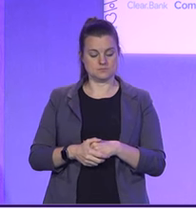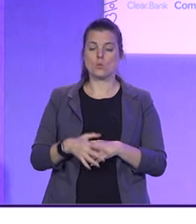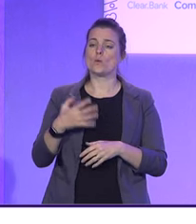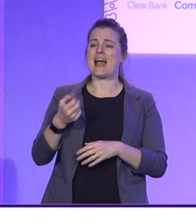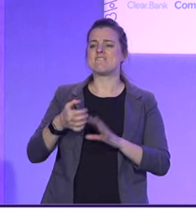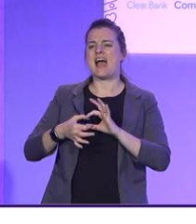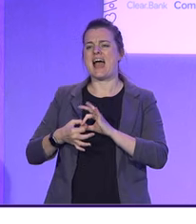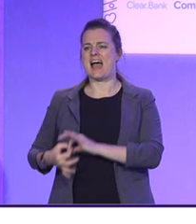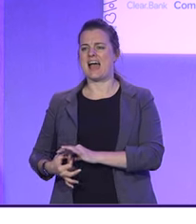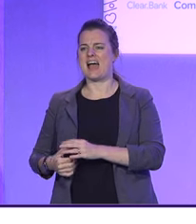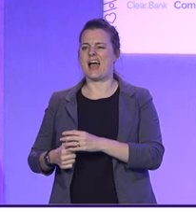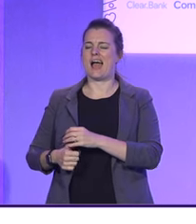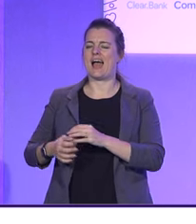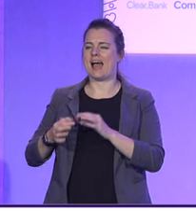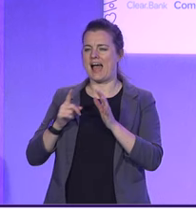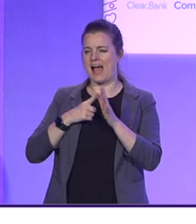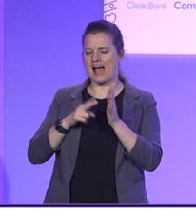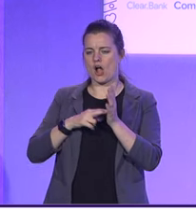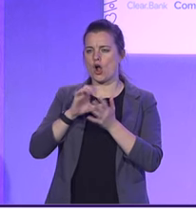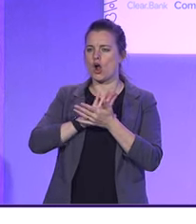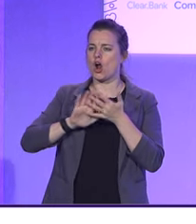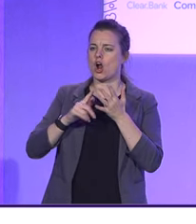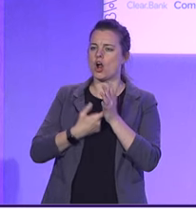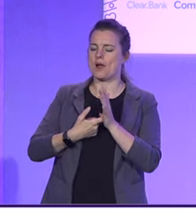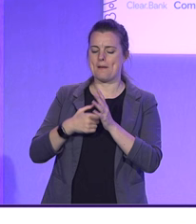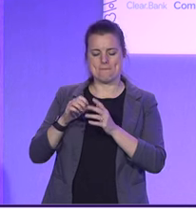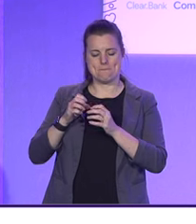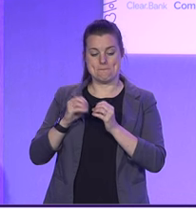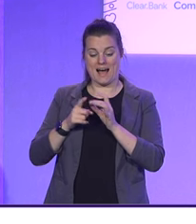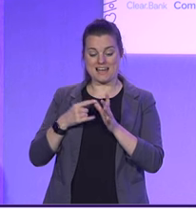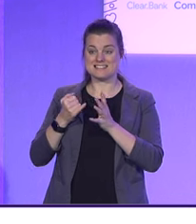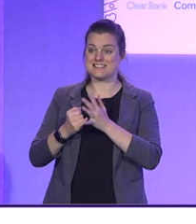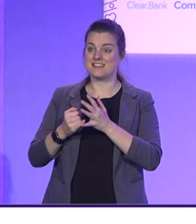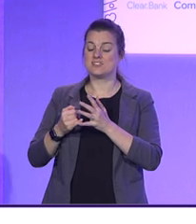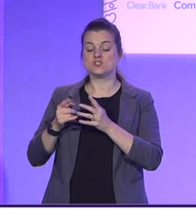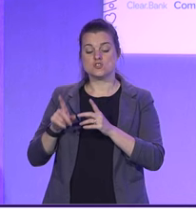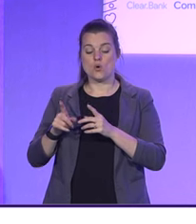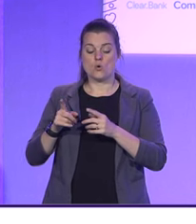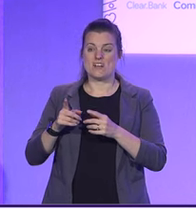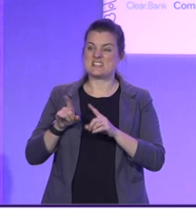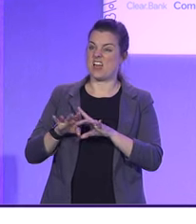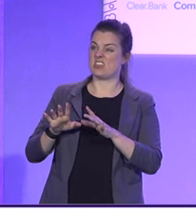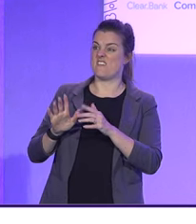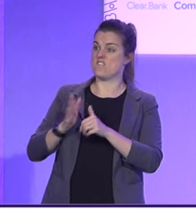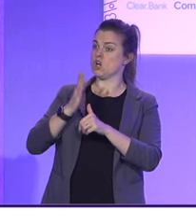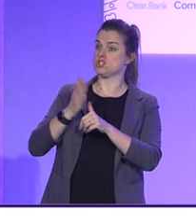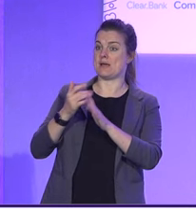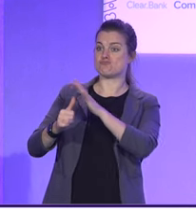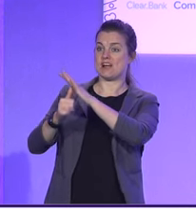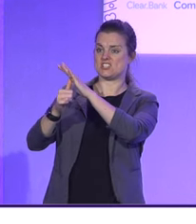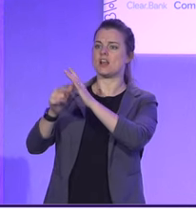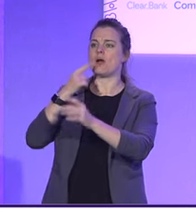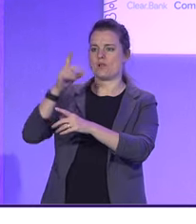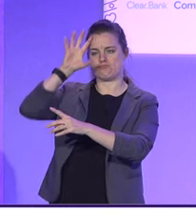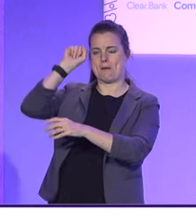anchor bias. So it's very simple. It's like I'm hooked up to people on the basis of the very first impression that I hold on.